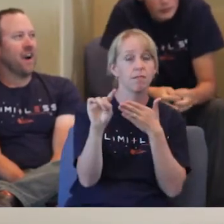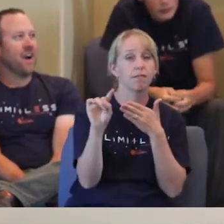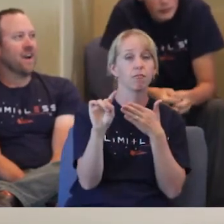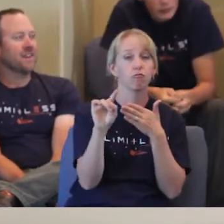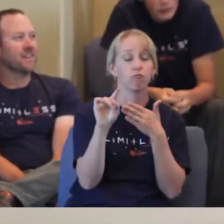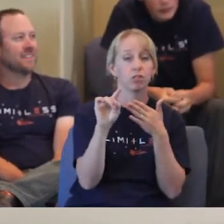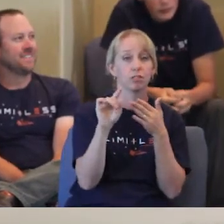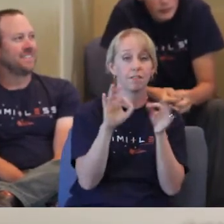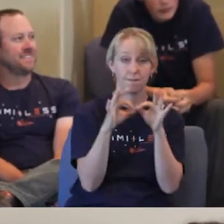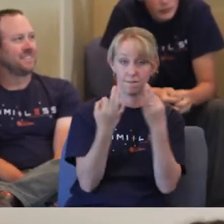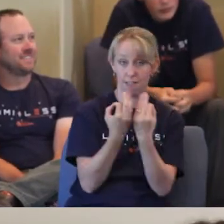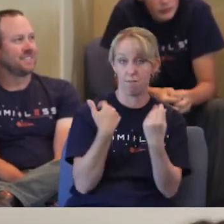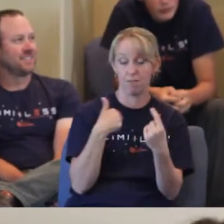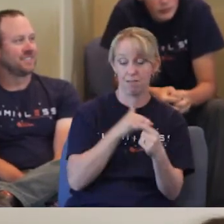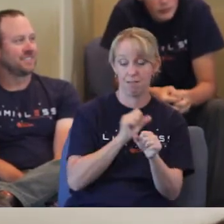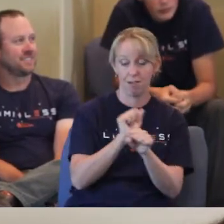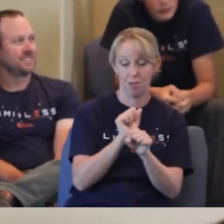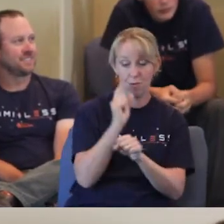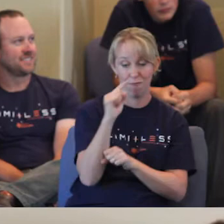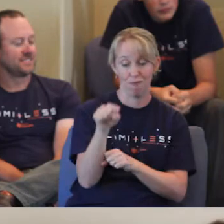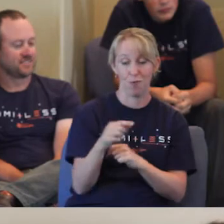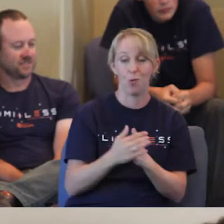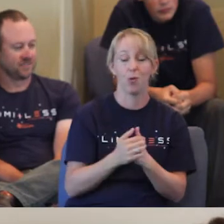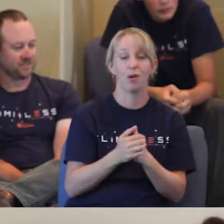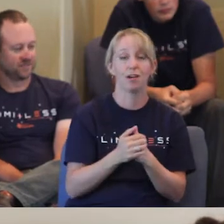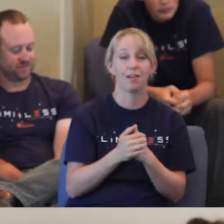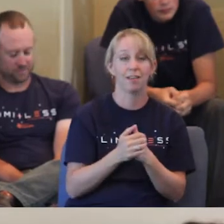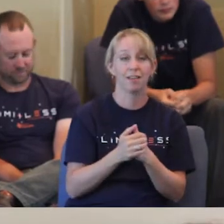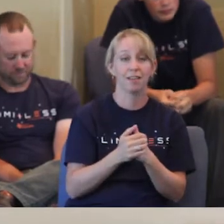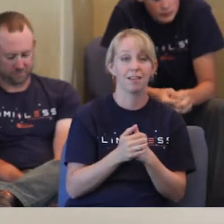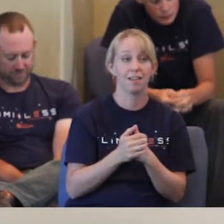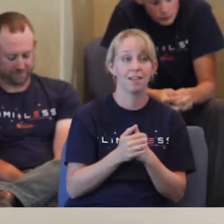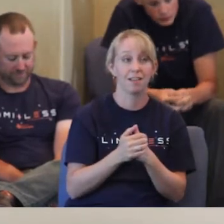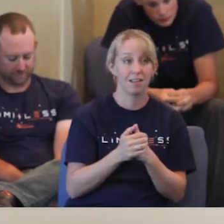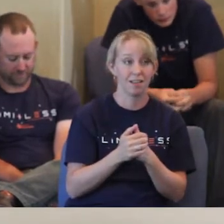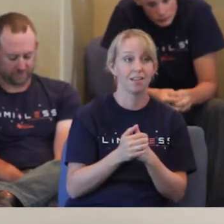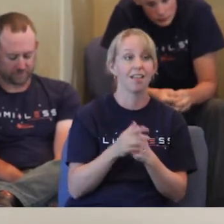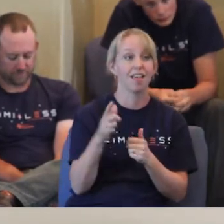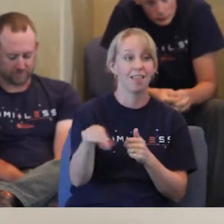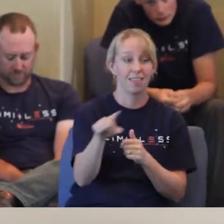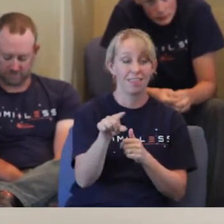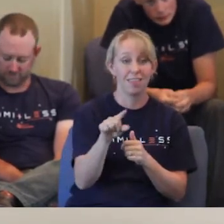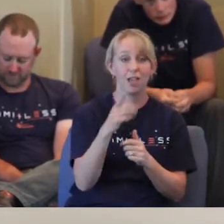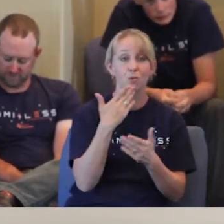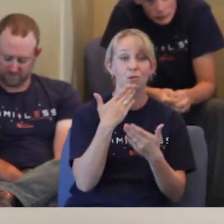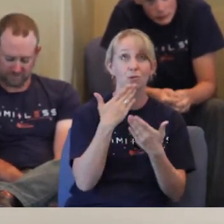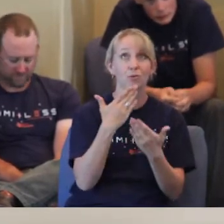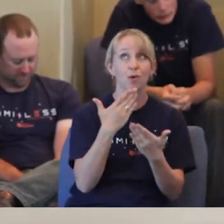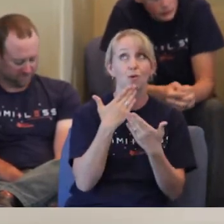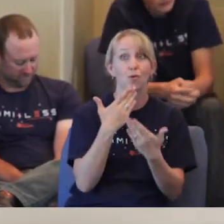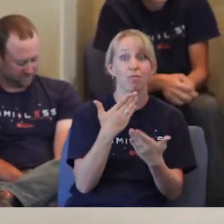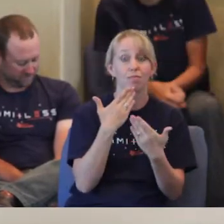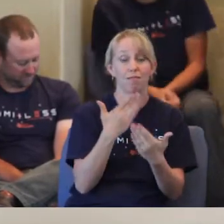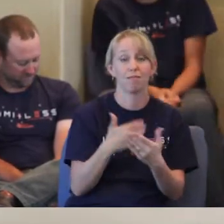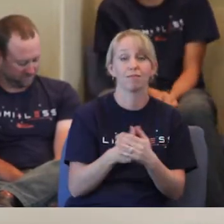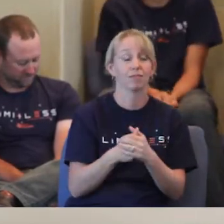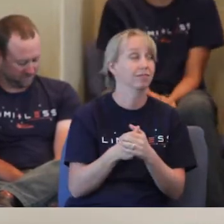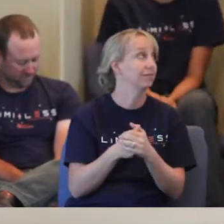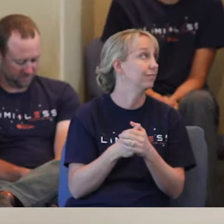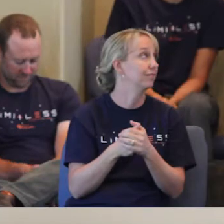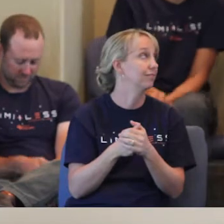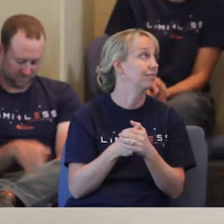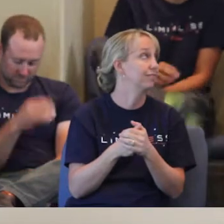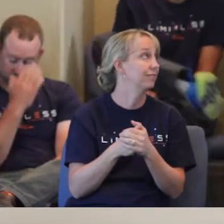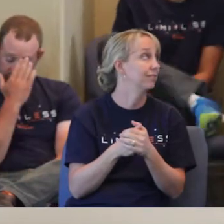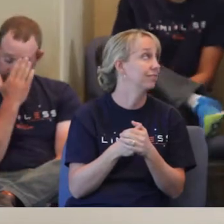that we got to work for and how they were just so thankful. And I